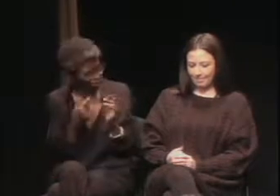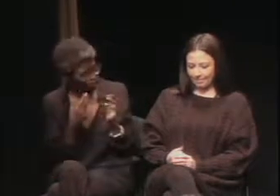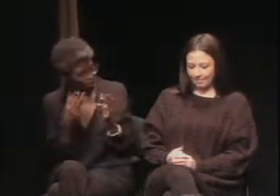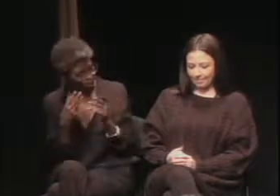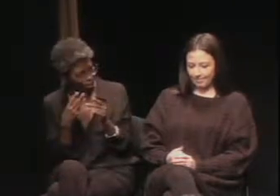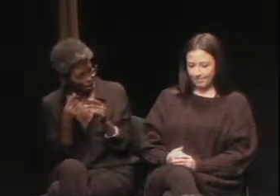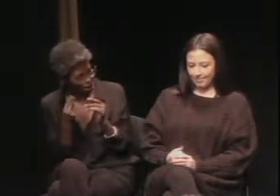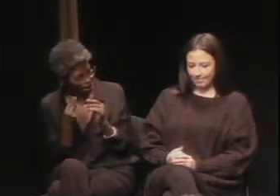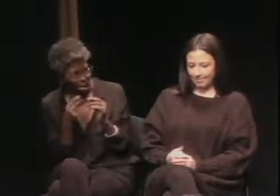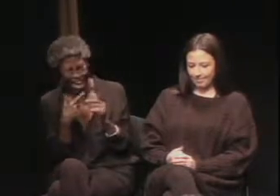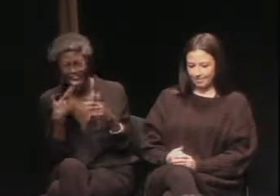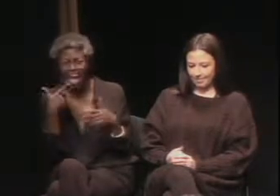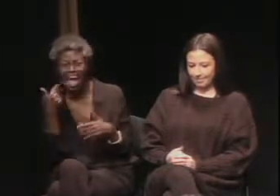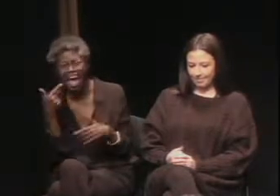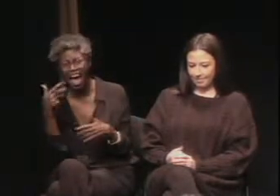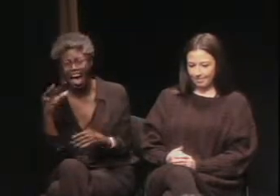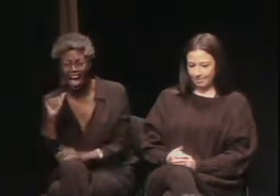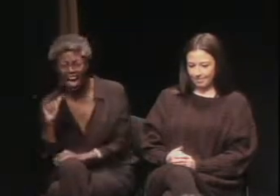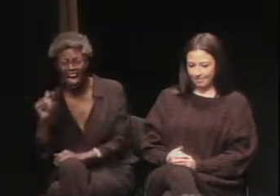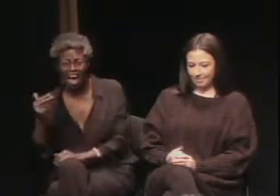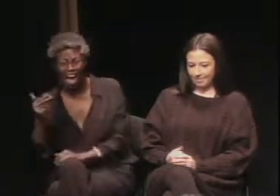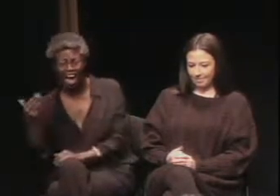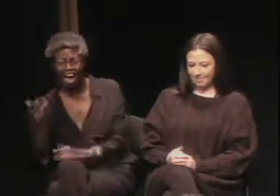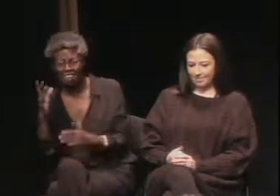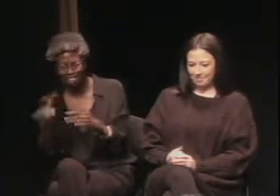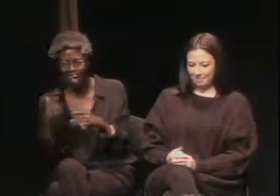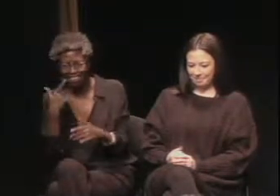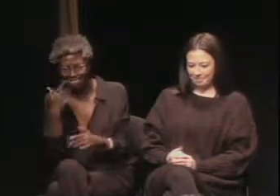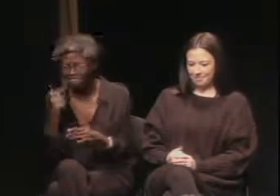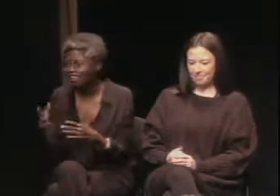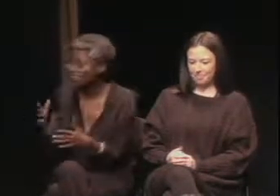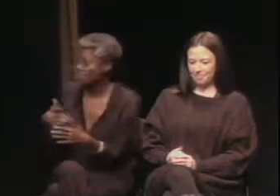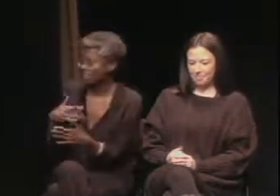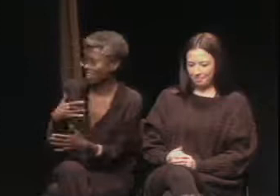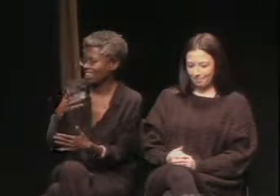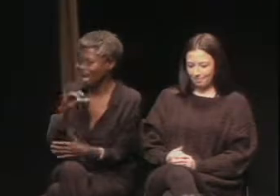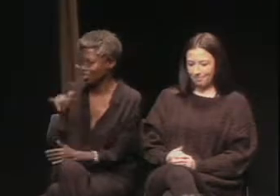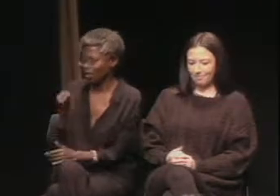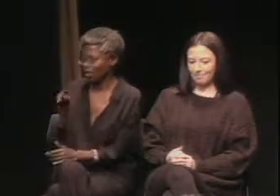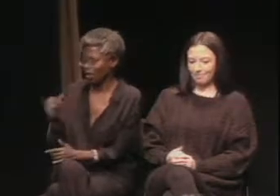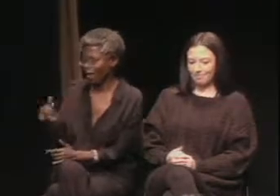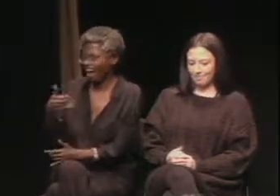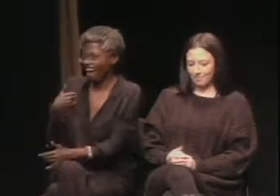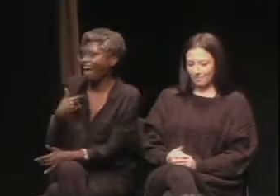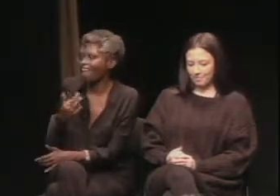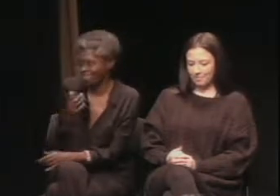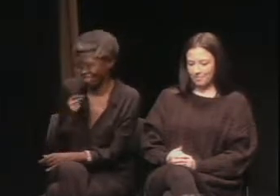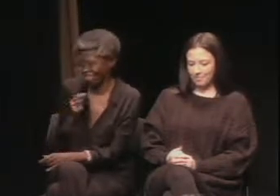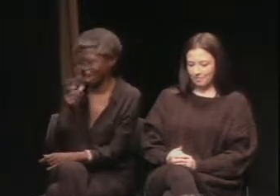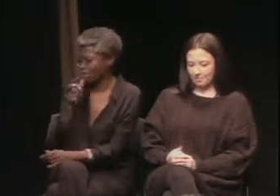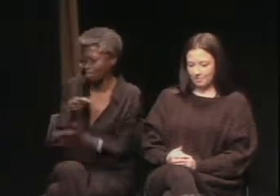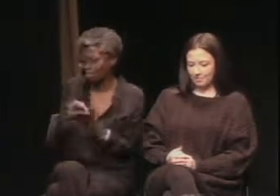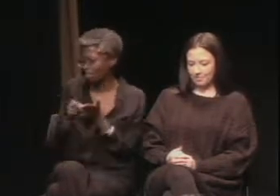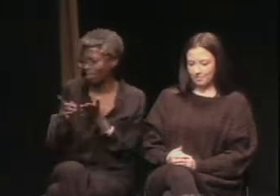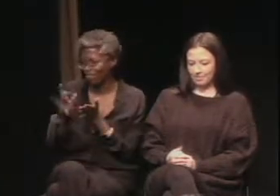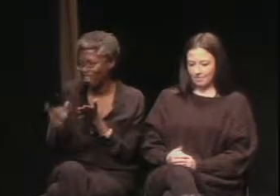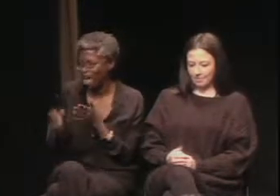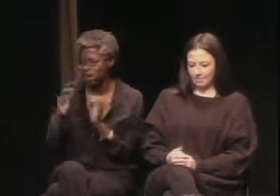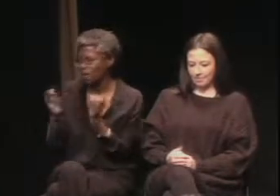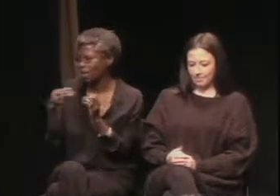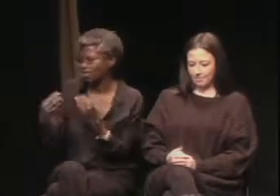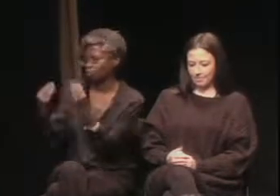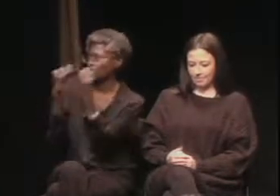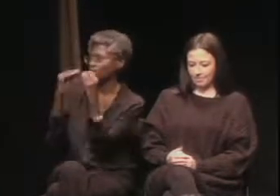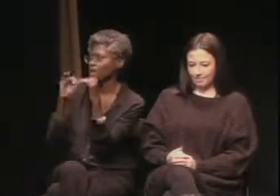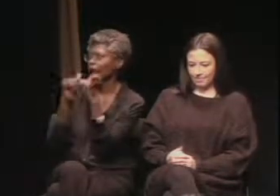know what you're like, saying. This is the joy that I have on right. it. I don't right. have to pay for it. Nobody has to teach